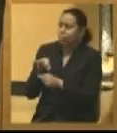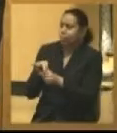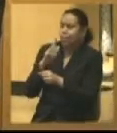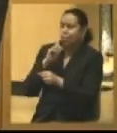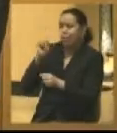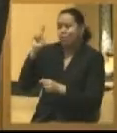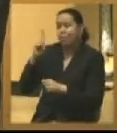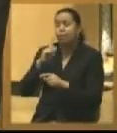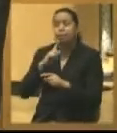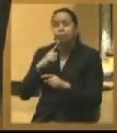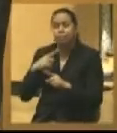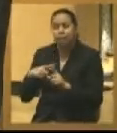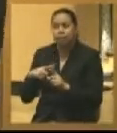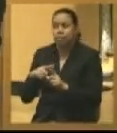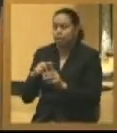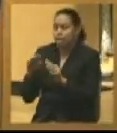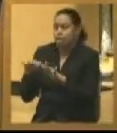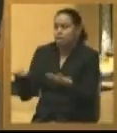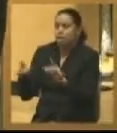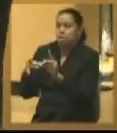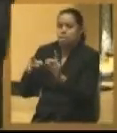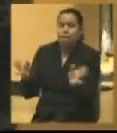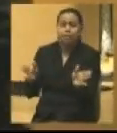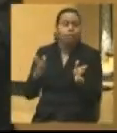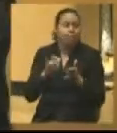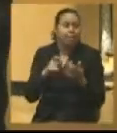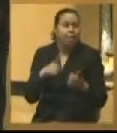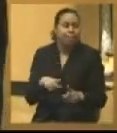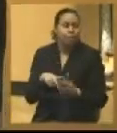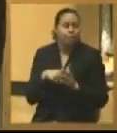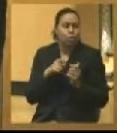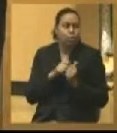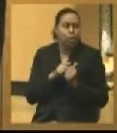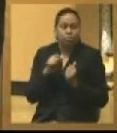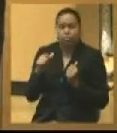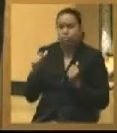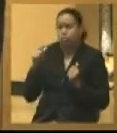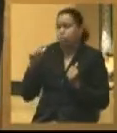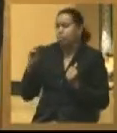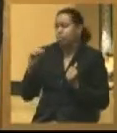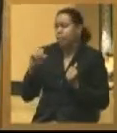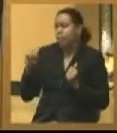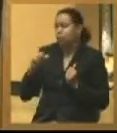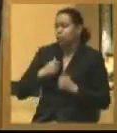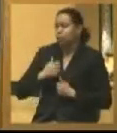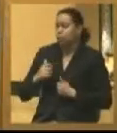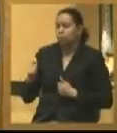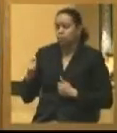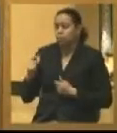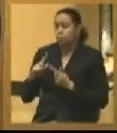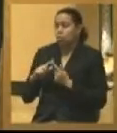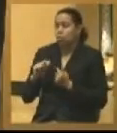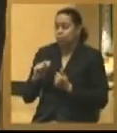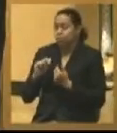the agitation associated with that. And again, as you pointed out, starting with the refusal of Massachusetts soldiers in the face of